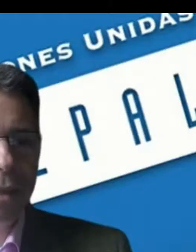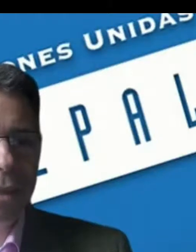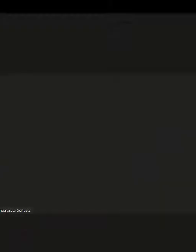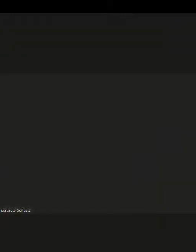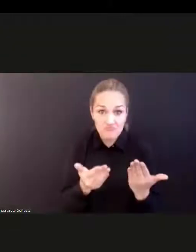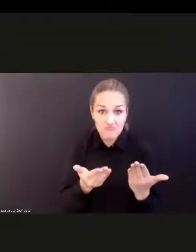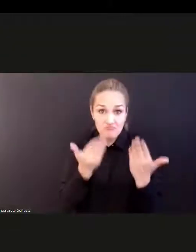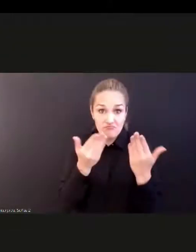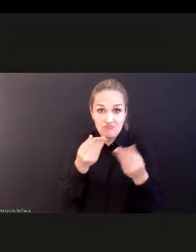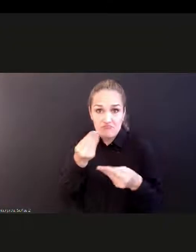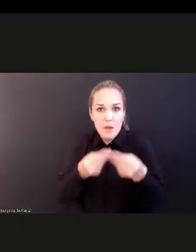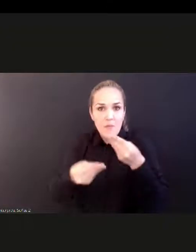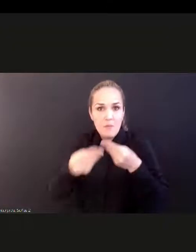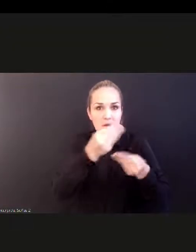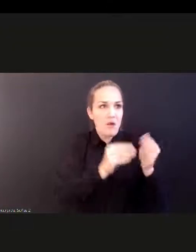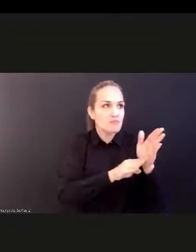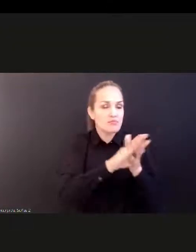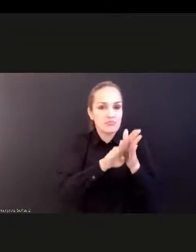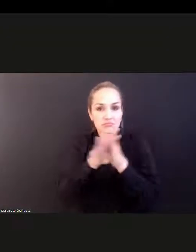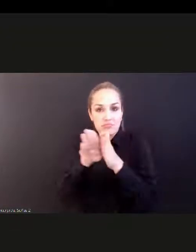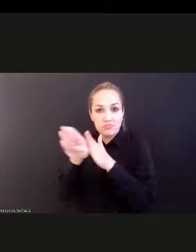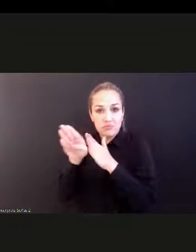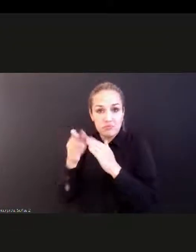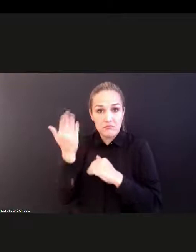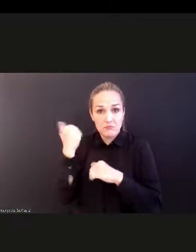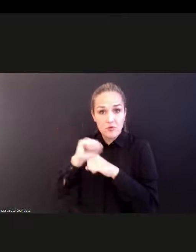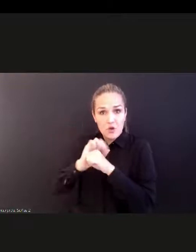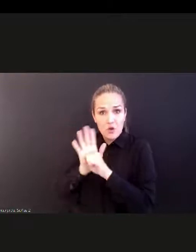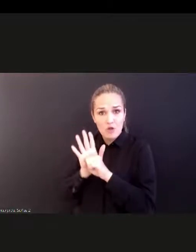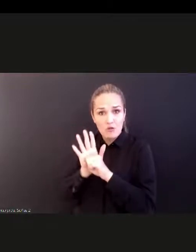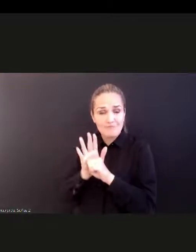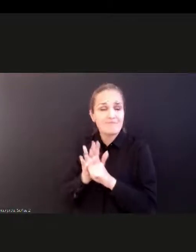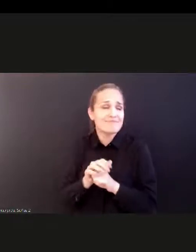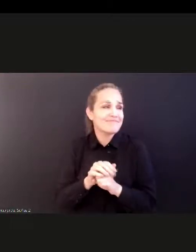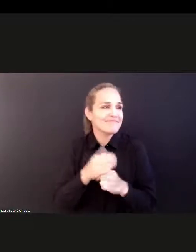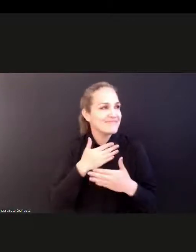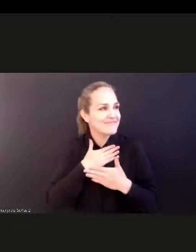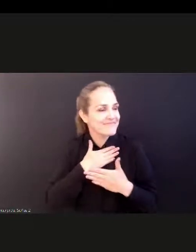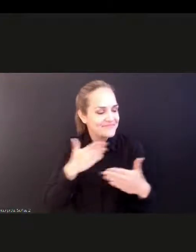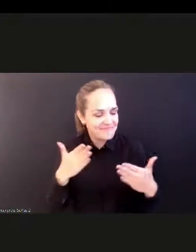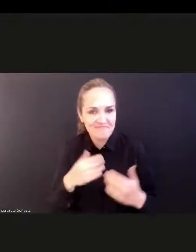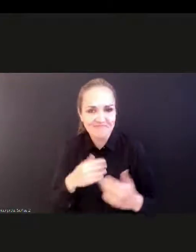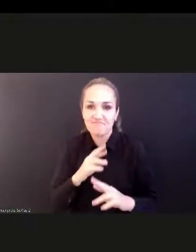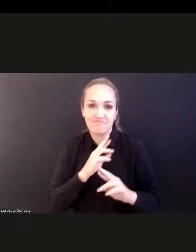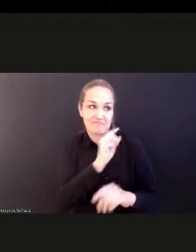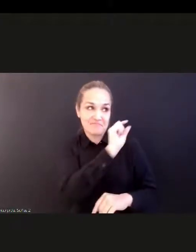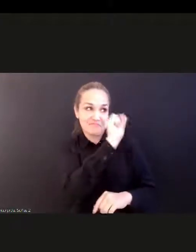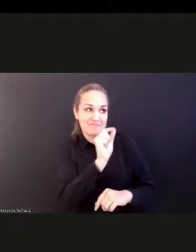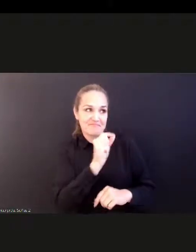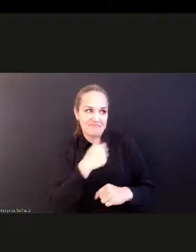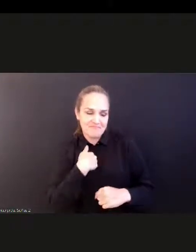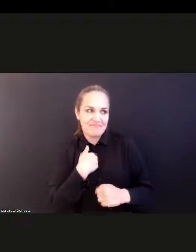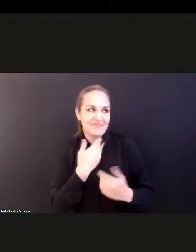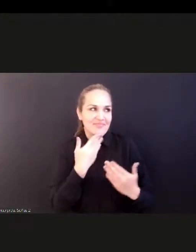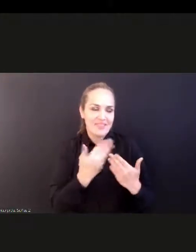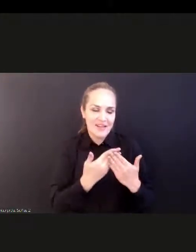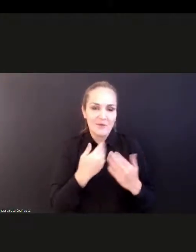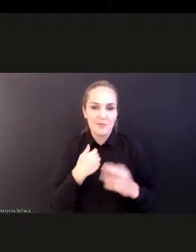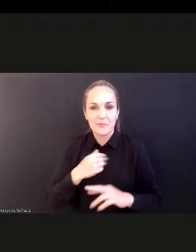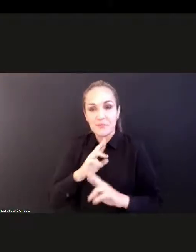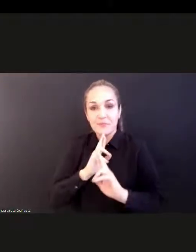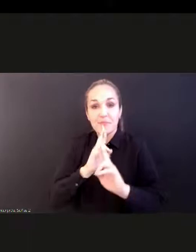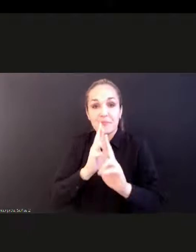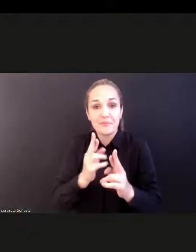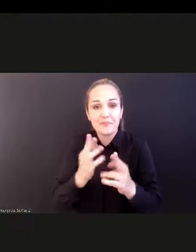on that issue? More than happy, and thank you for the question. Yes, we actually had a peak